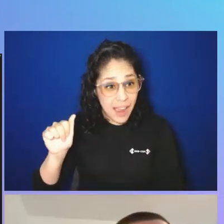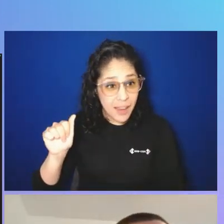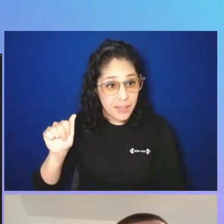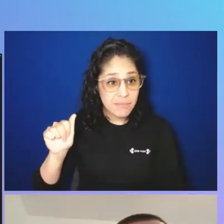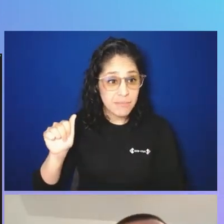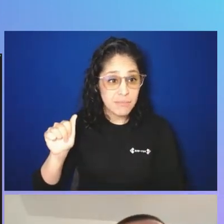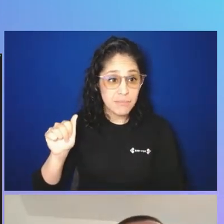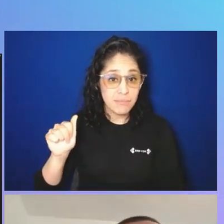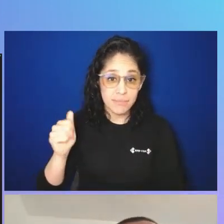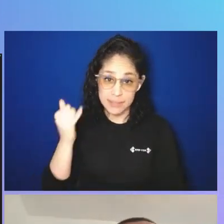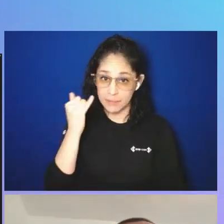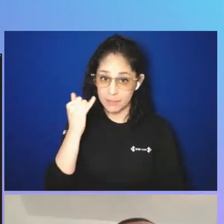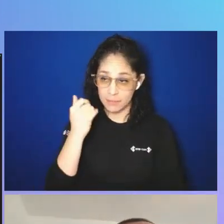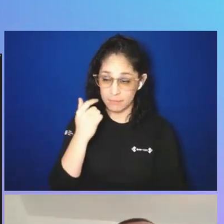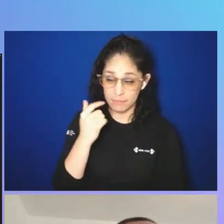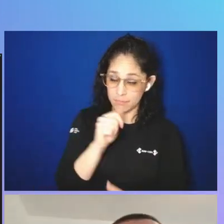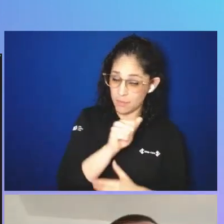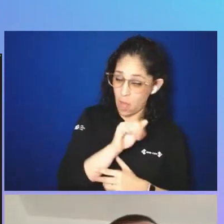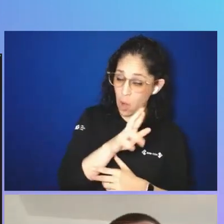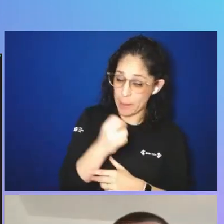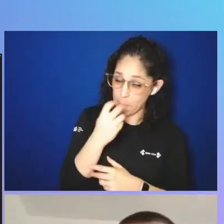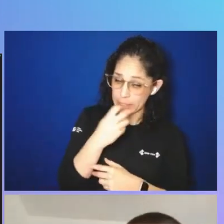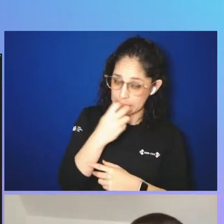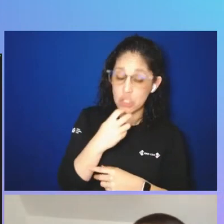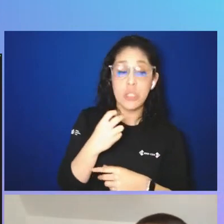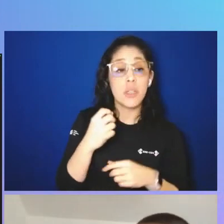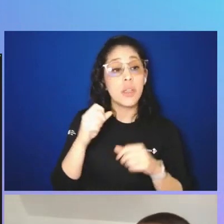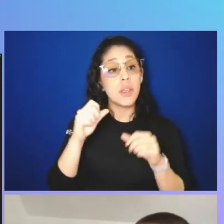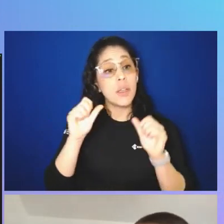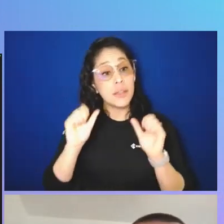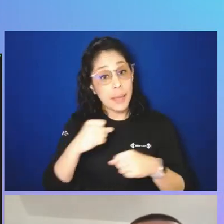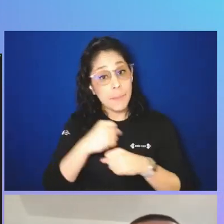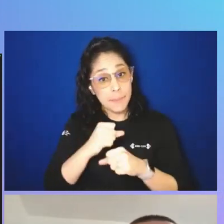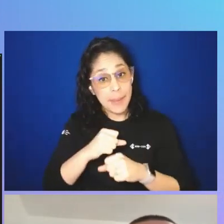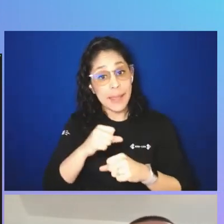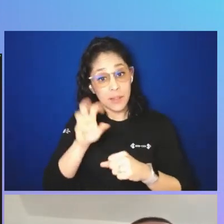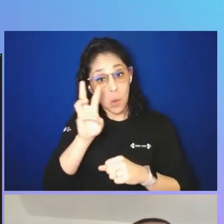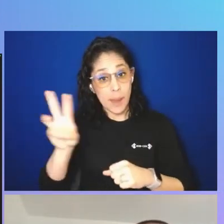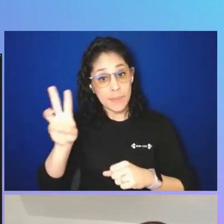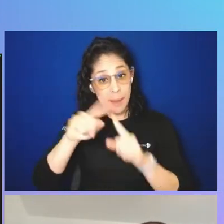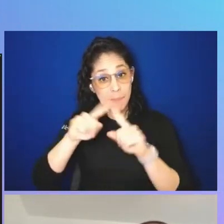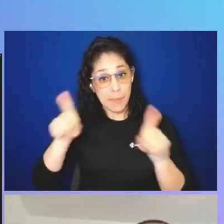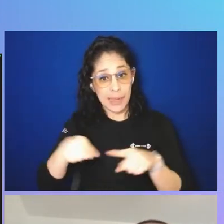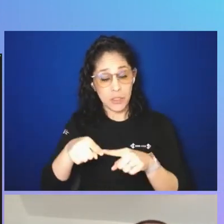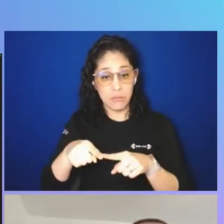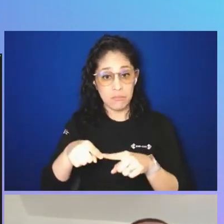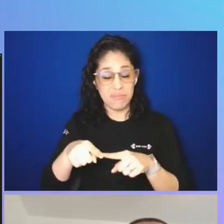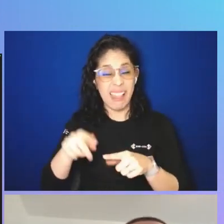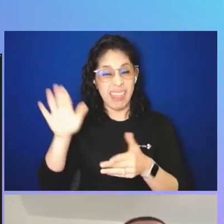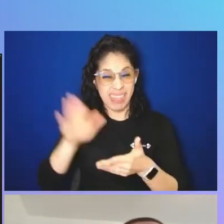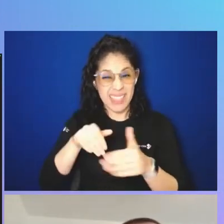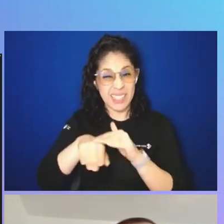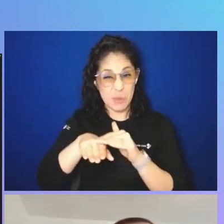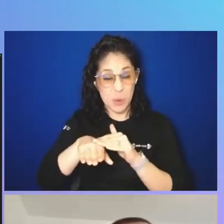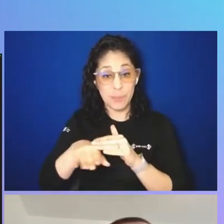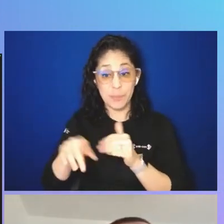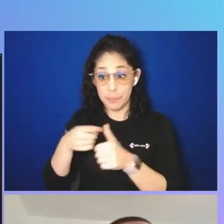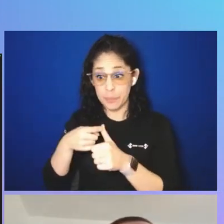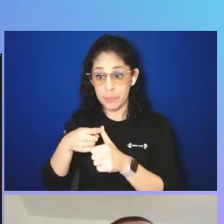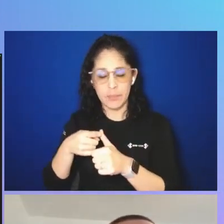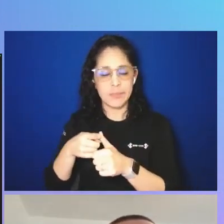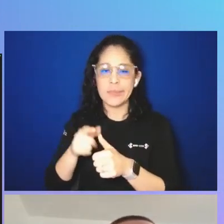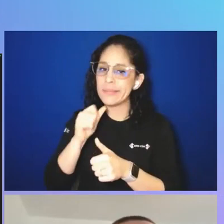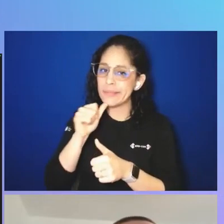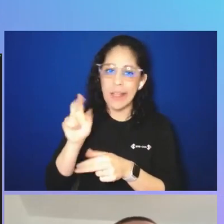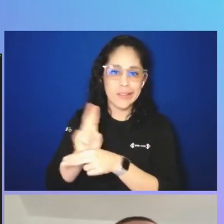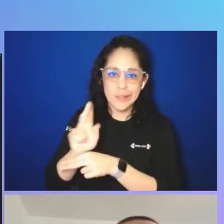you pronounce it, can make a web page less accessible. One, using ARIA incorrectly,